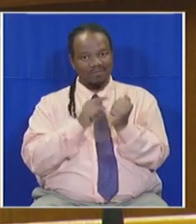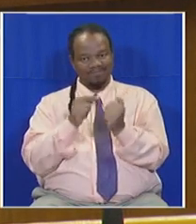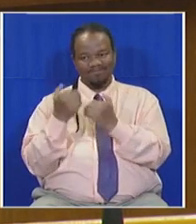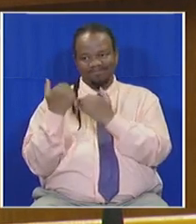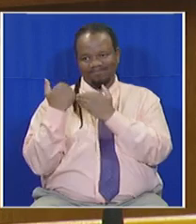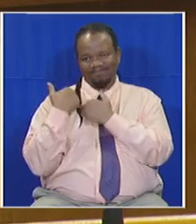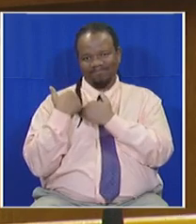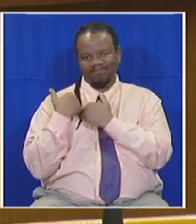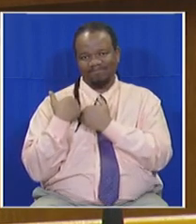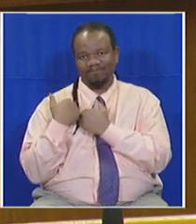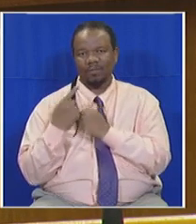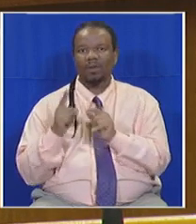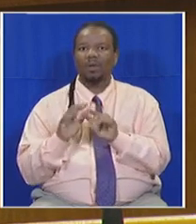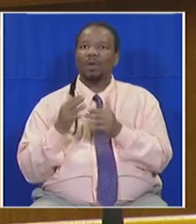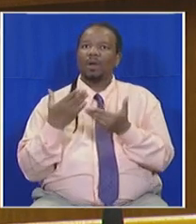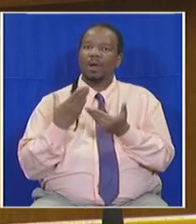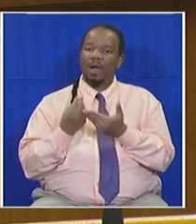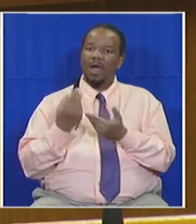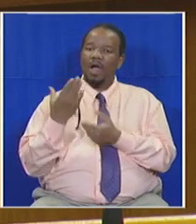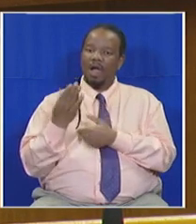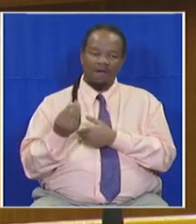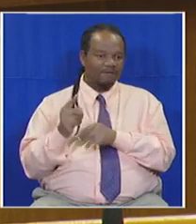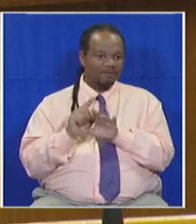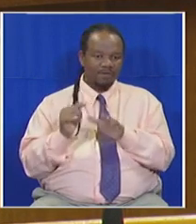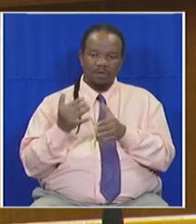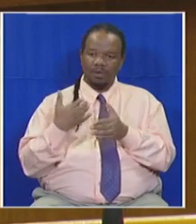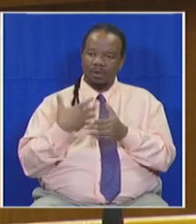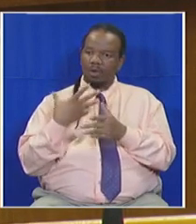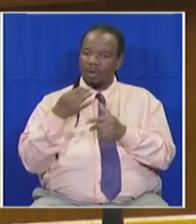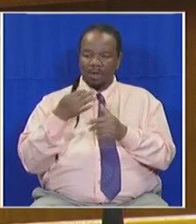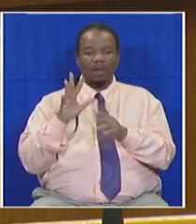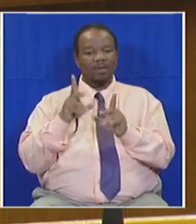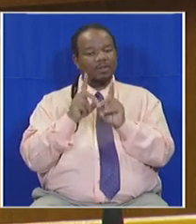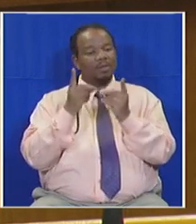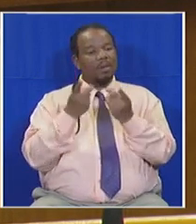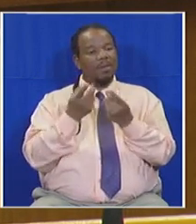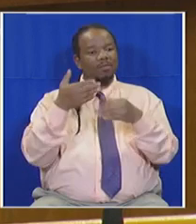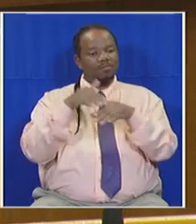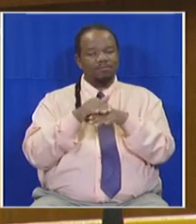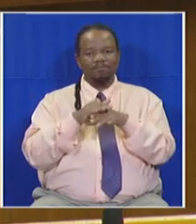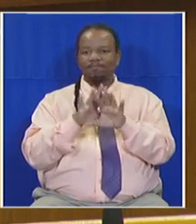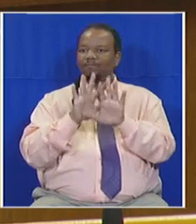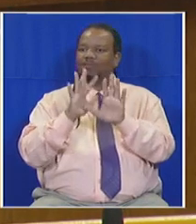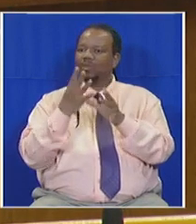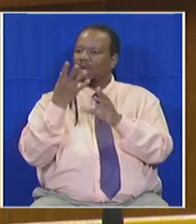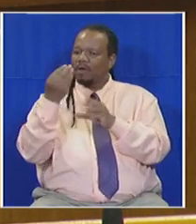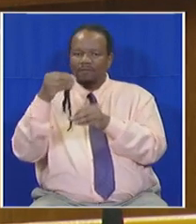collaborative implementation of intergovernment initiatives aimed at reducing backlogs in